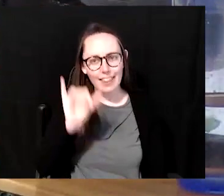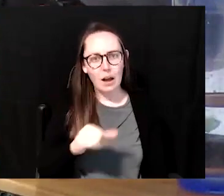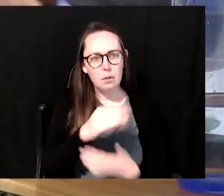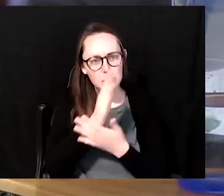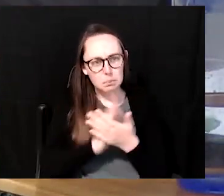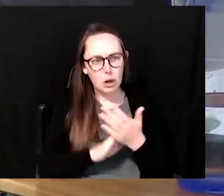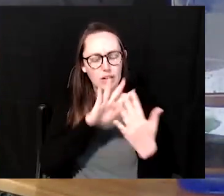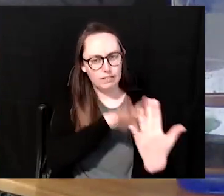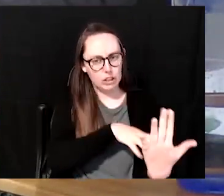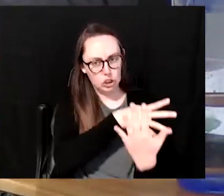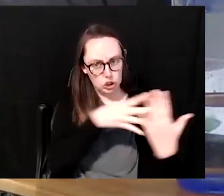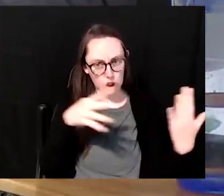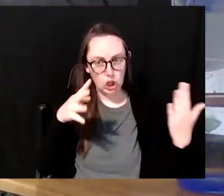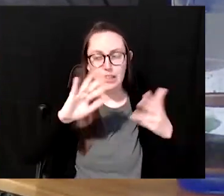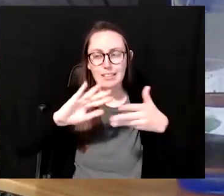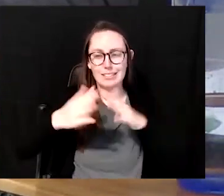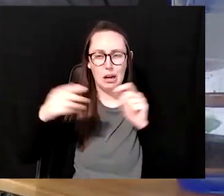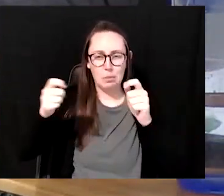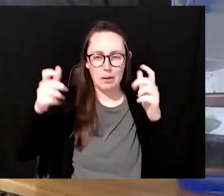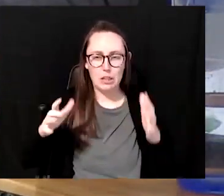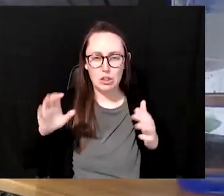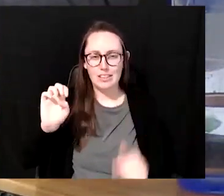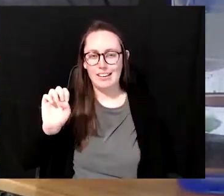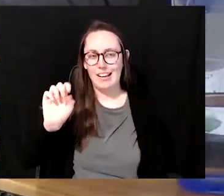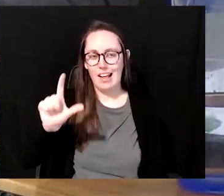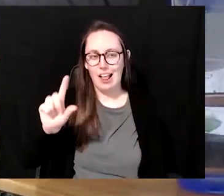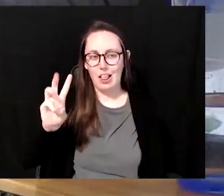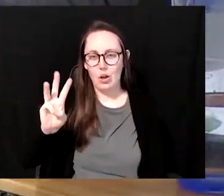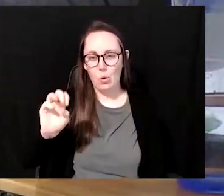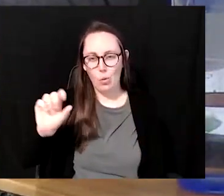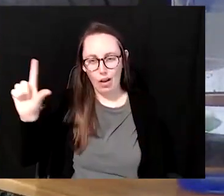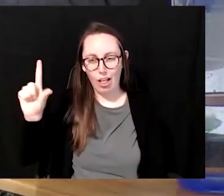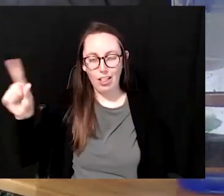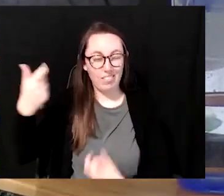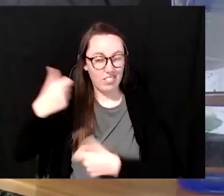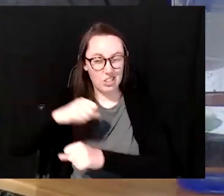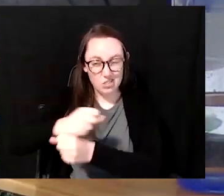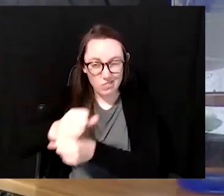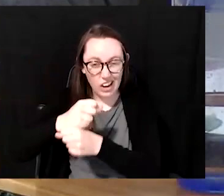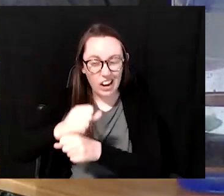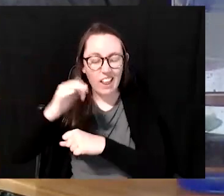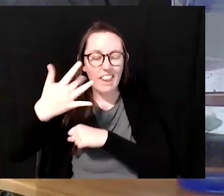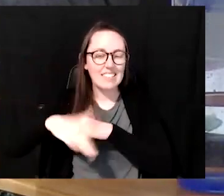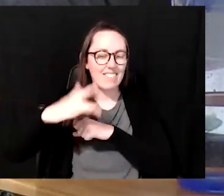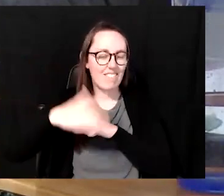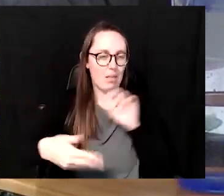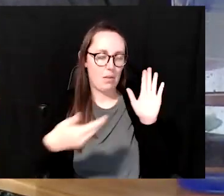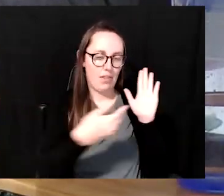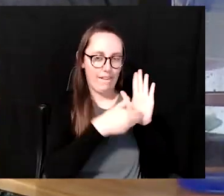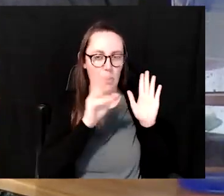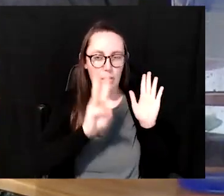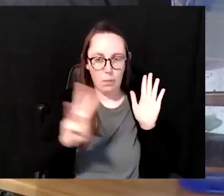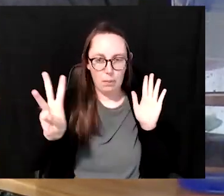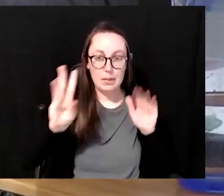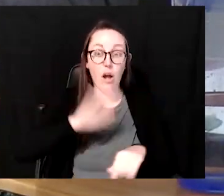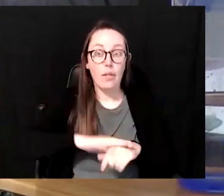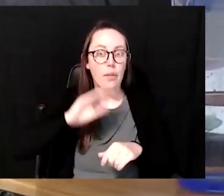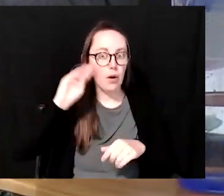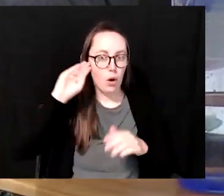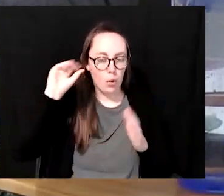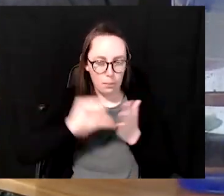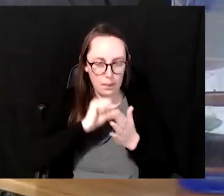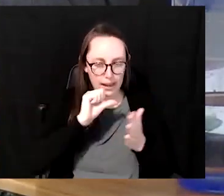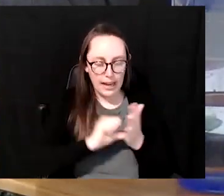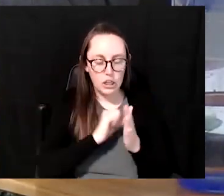um and is available on the website um and I'm not quite sure where um for people following on the home page it's on the homepage okay in that list